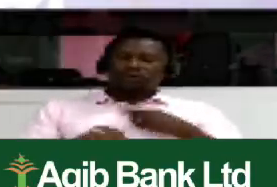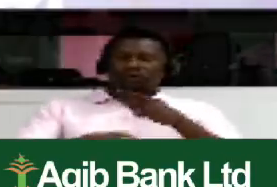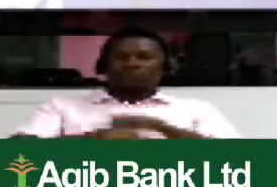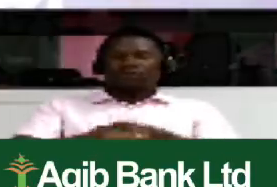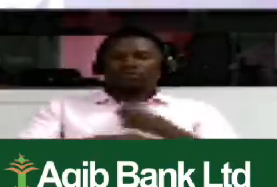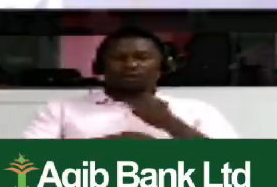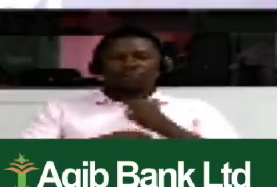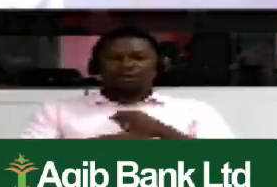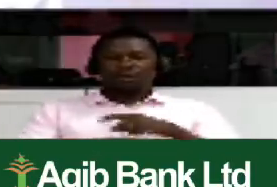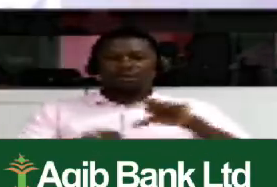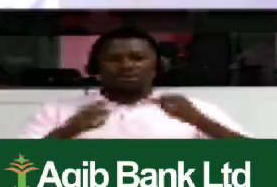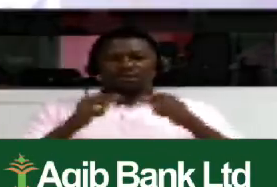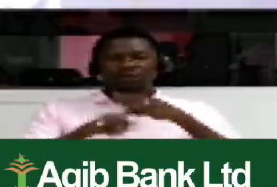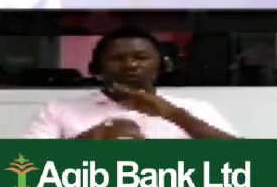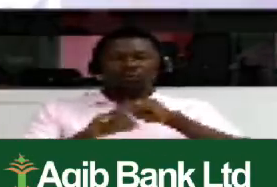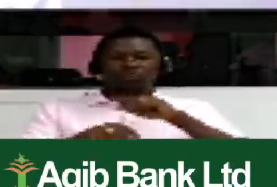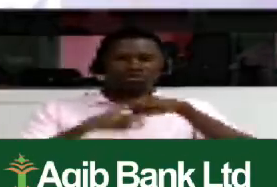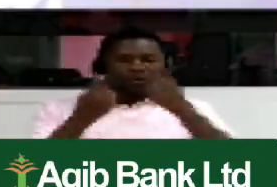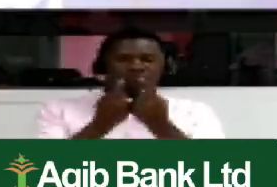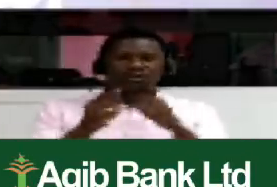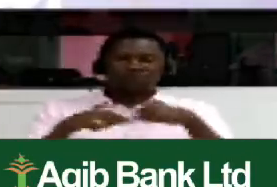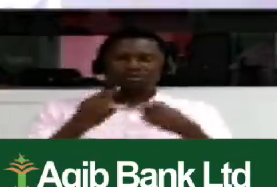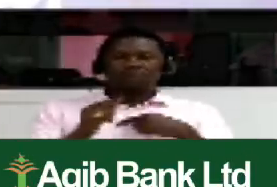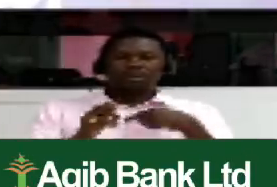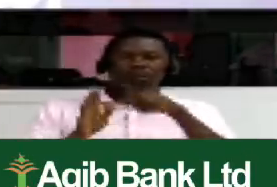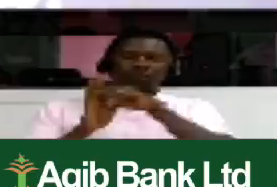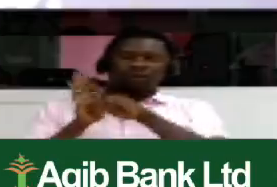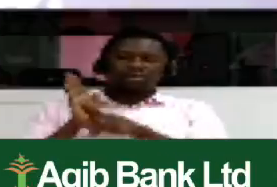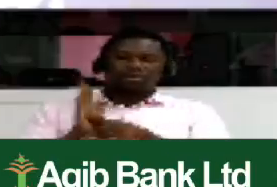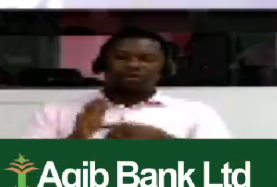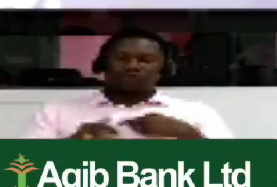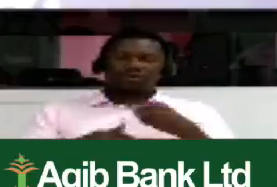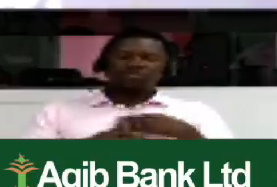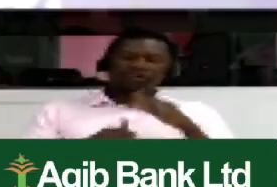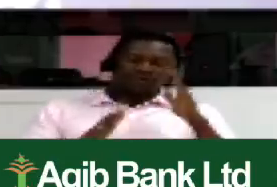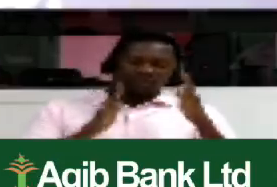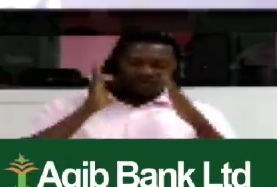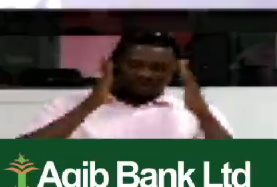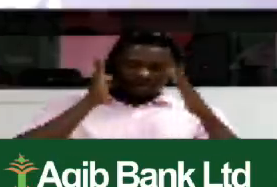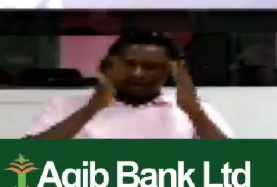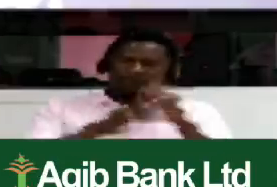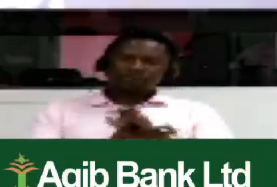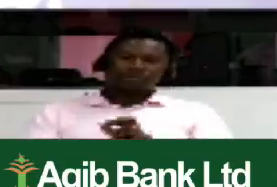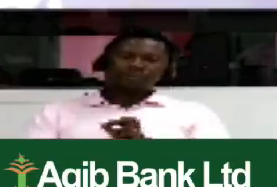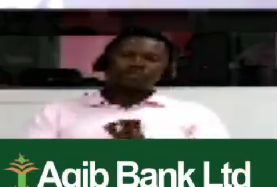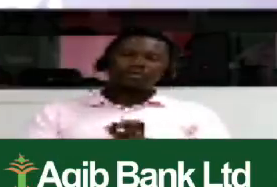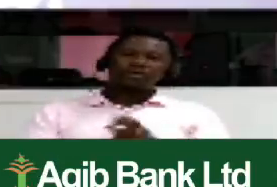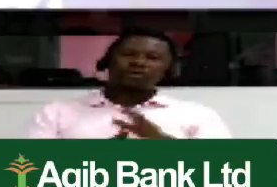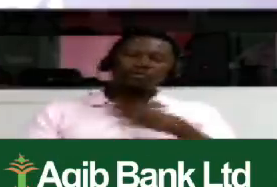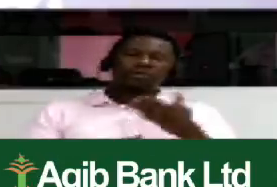sure that I start doing something about my project. So I was obviously very busy while Ali was now